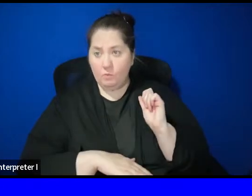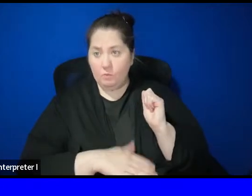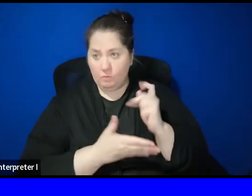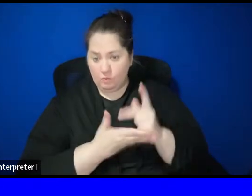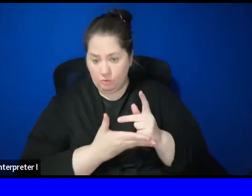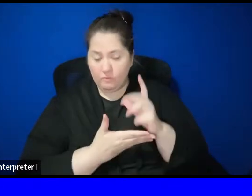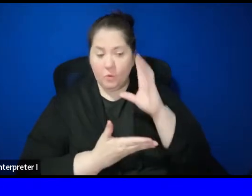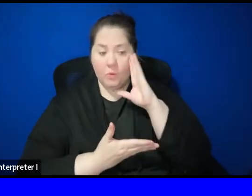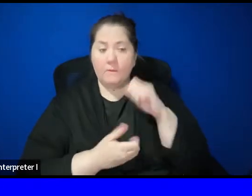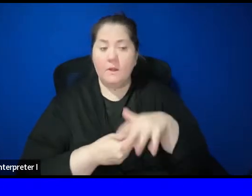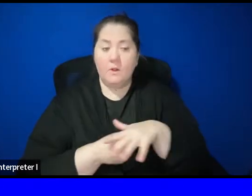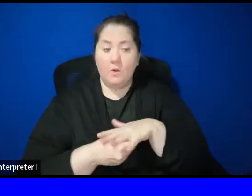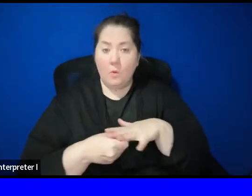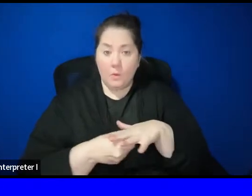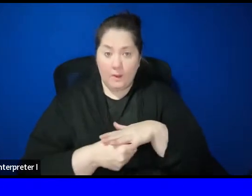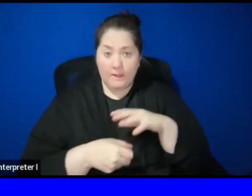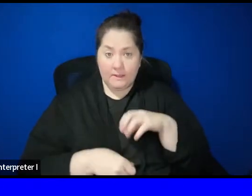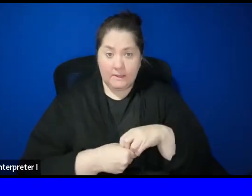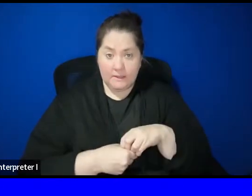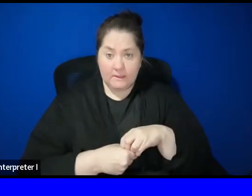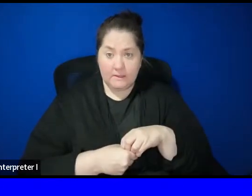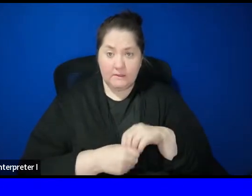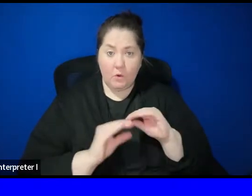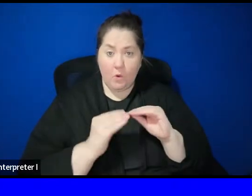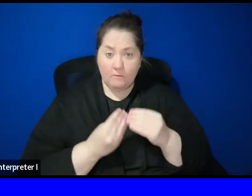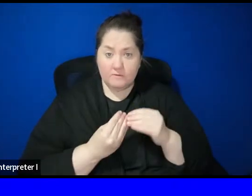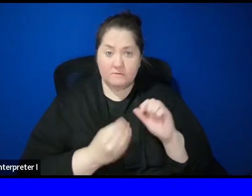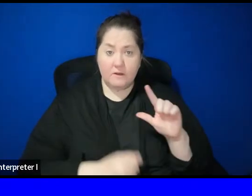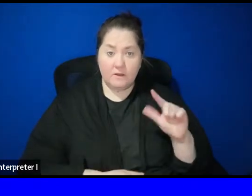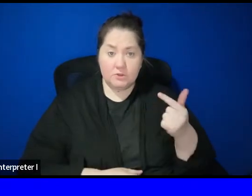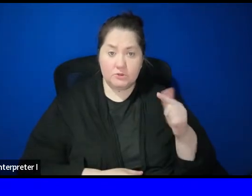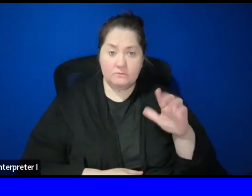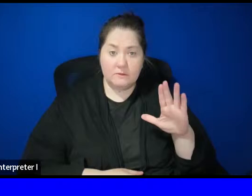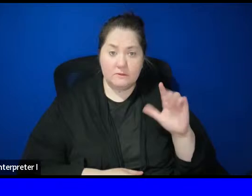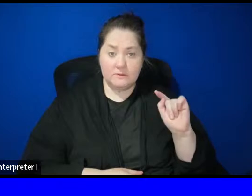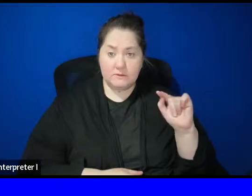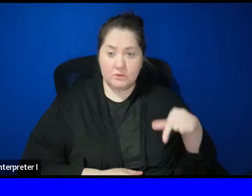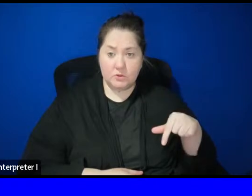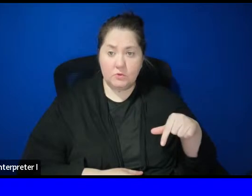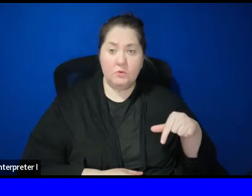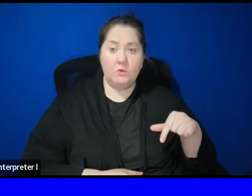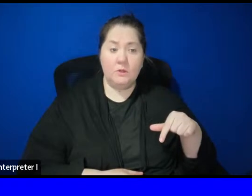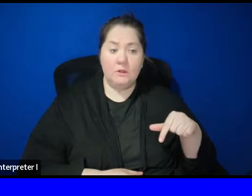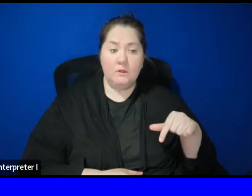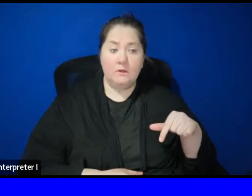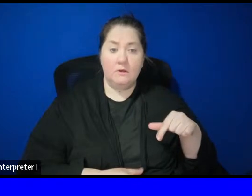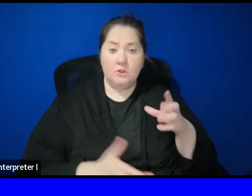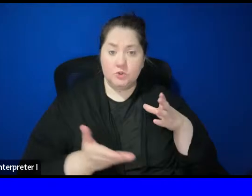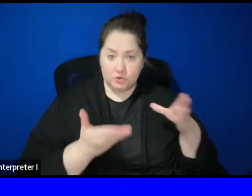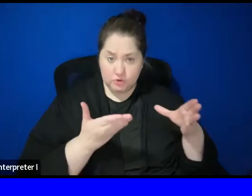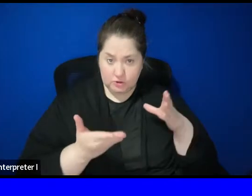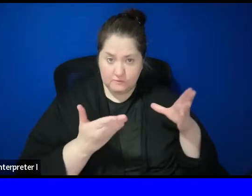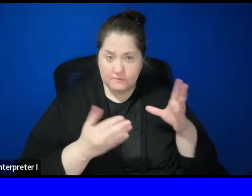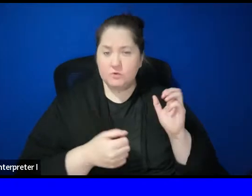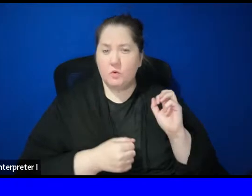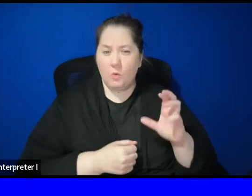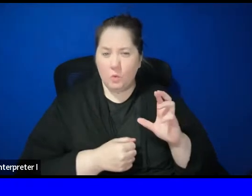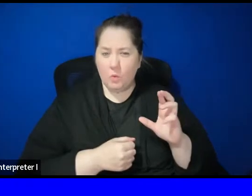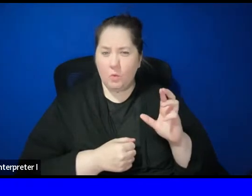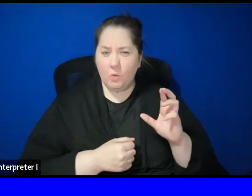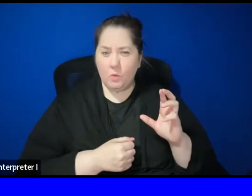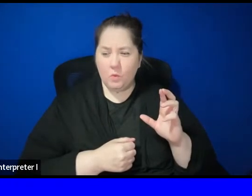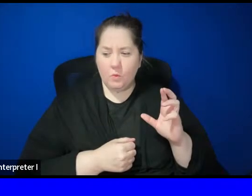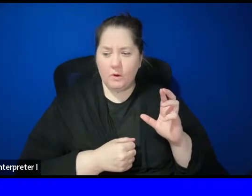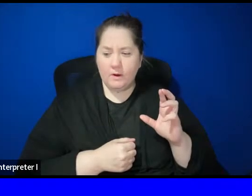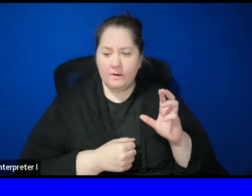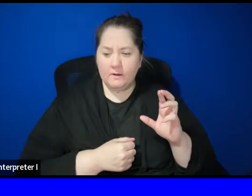be located in the Office of LGBTQ services, or is